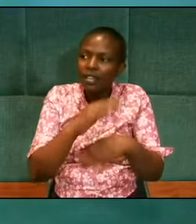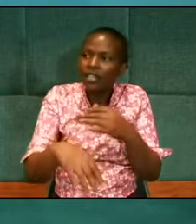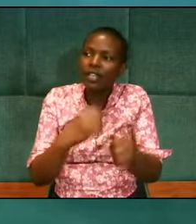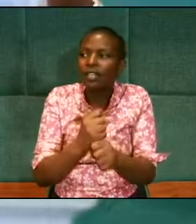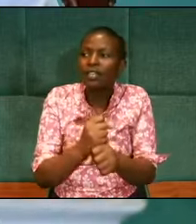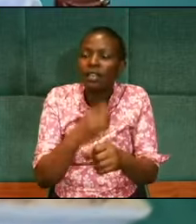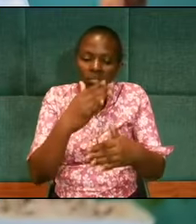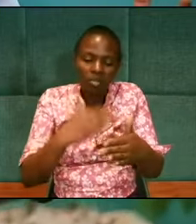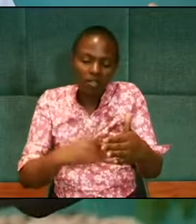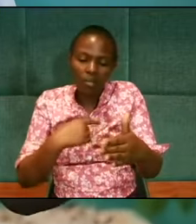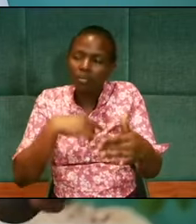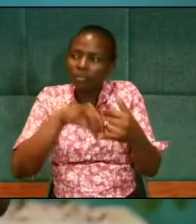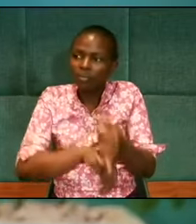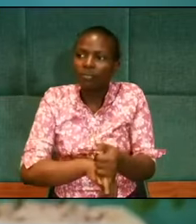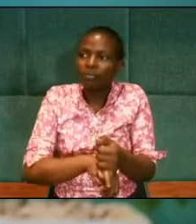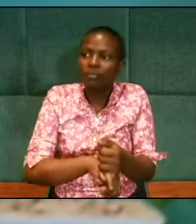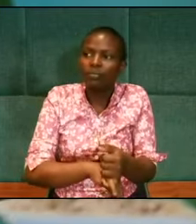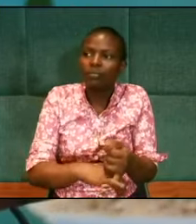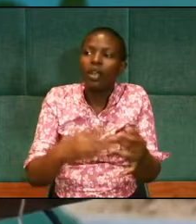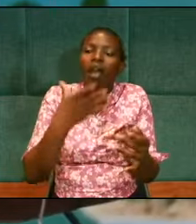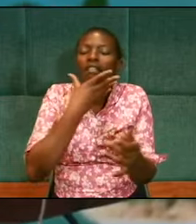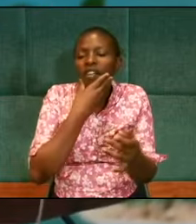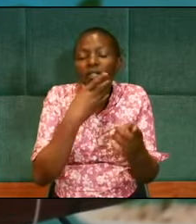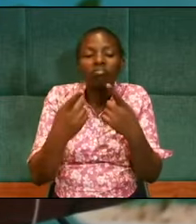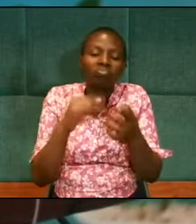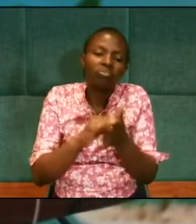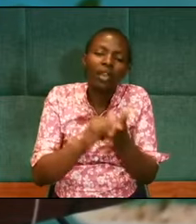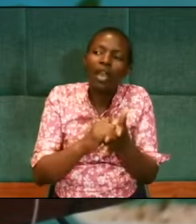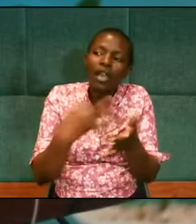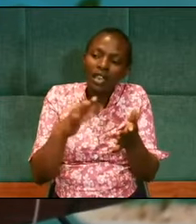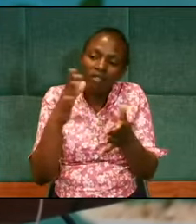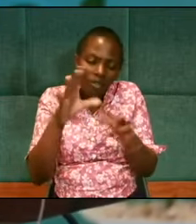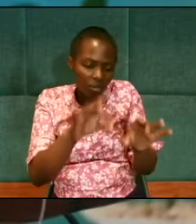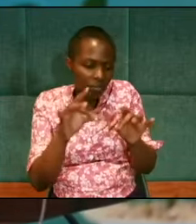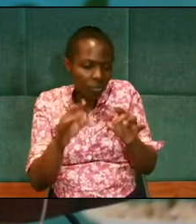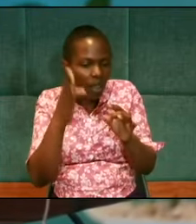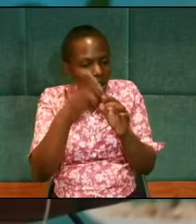me, if you get it wrong, son, you are doomed.